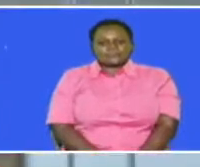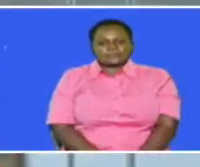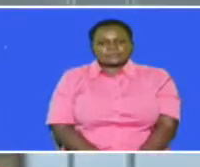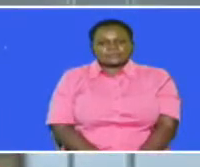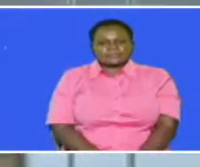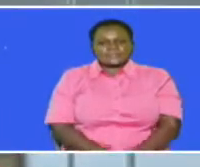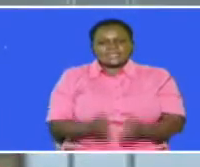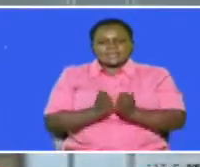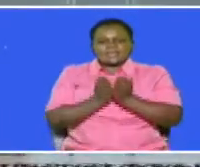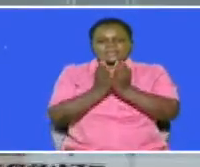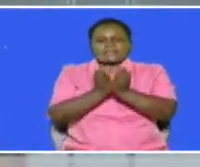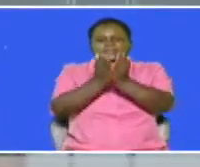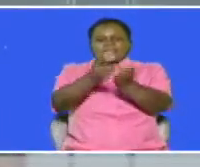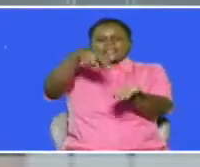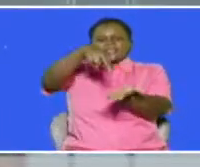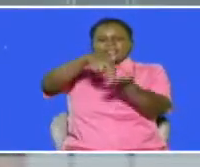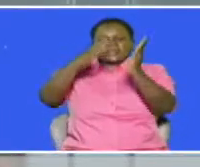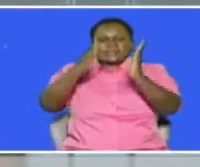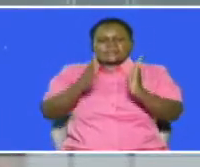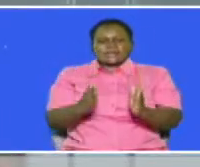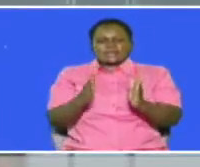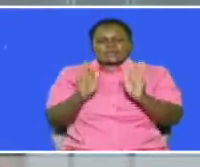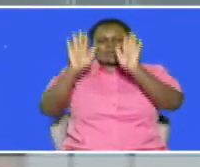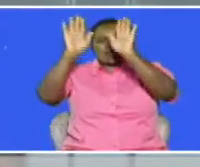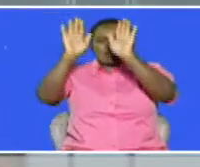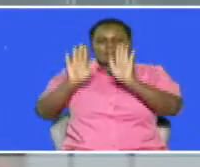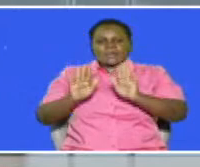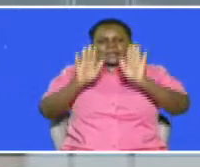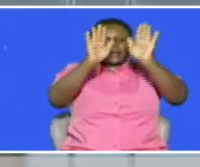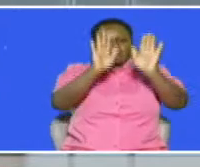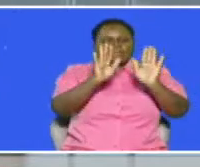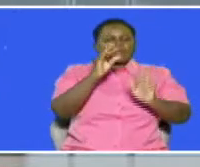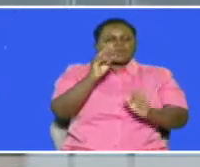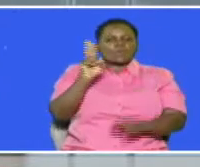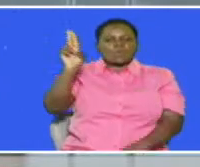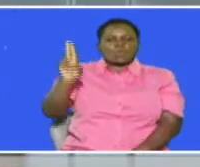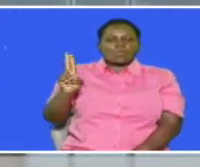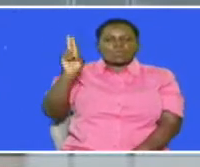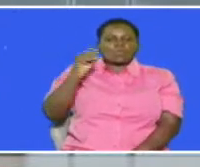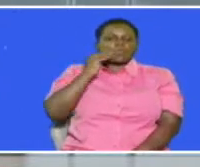Safina, presidential candidate, on Friday took his campaigns to President Uhuru Kenyatta's backyard in